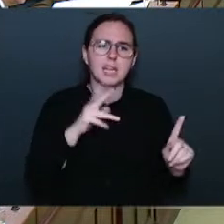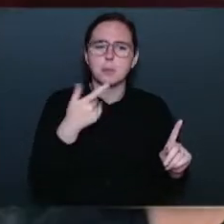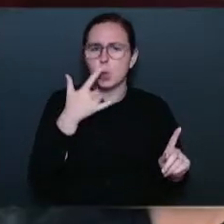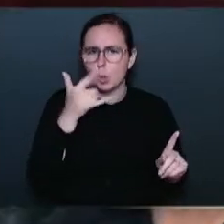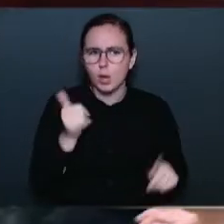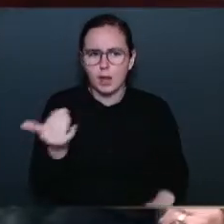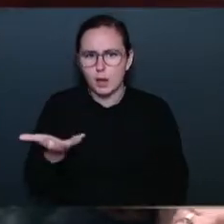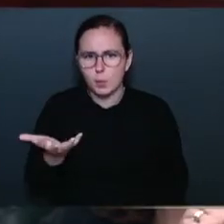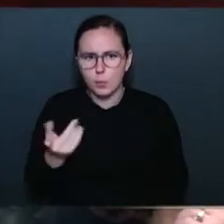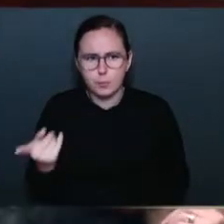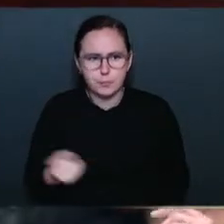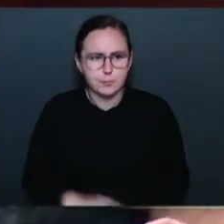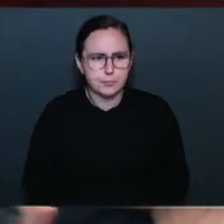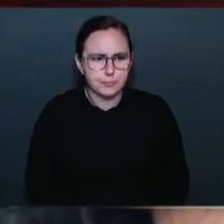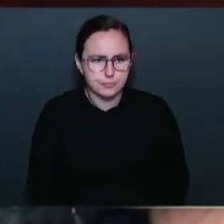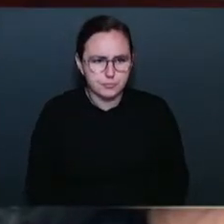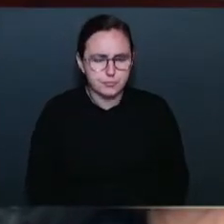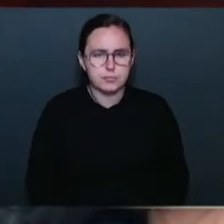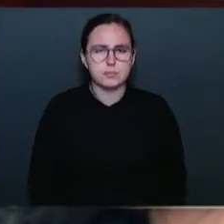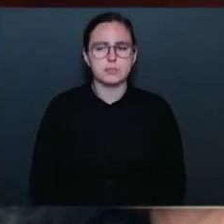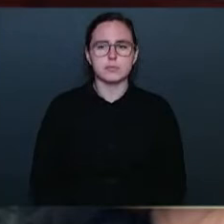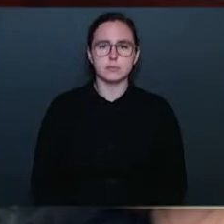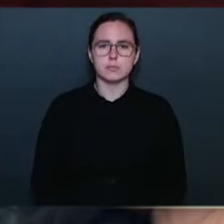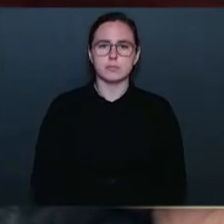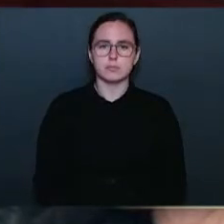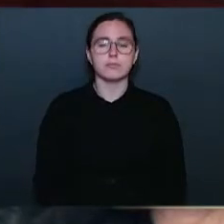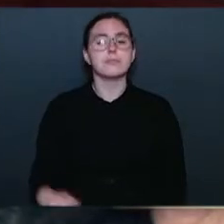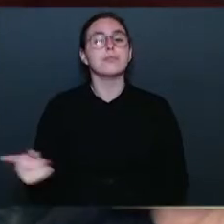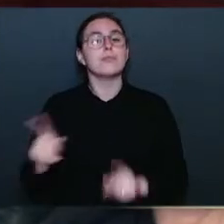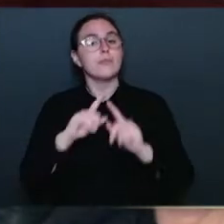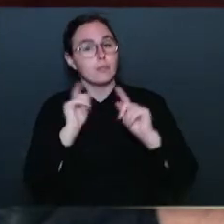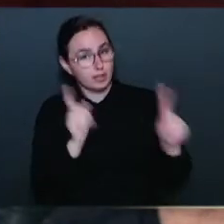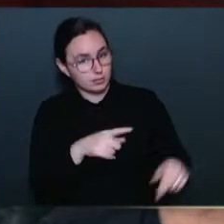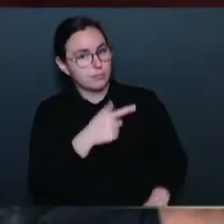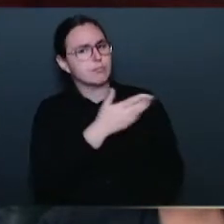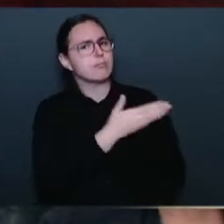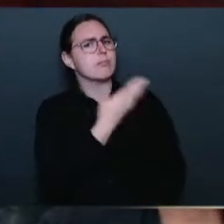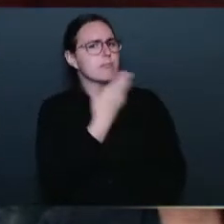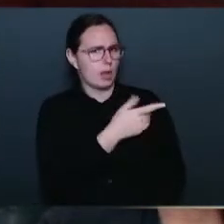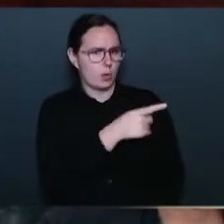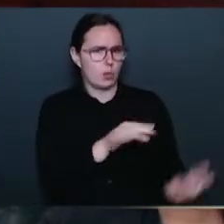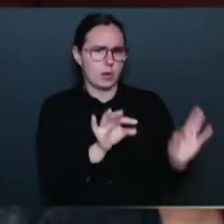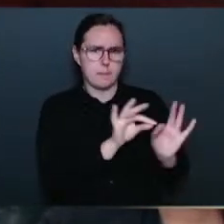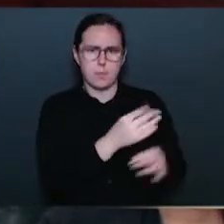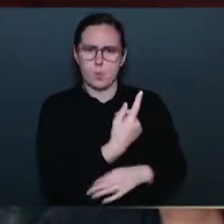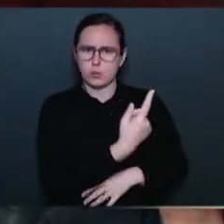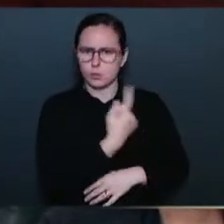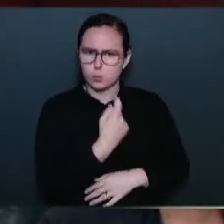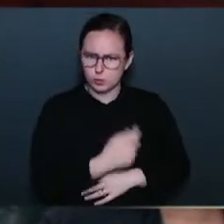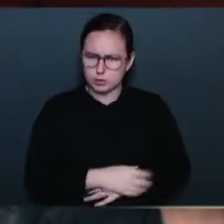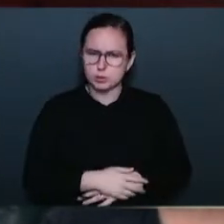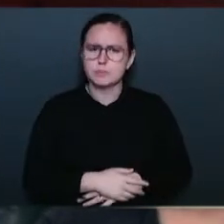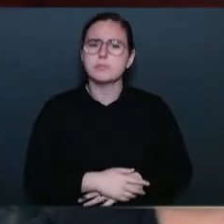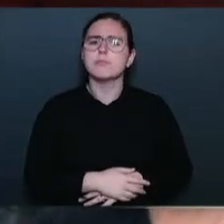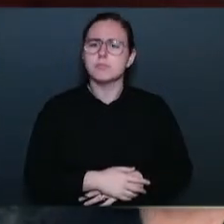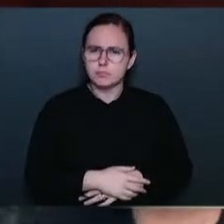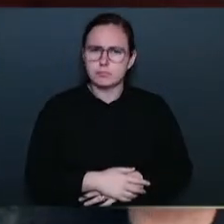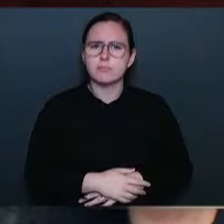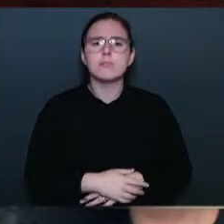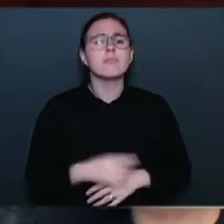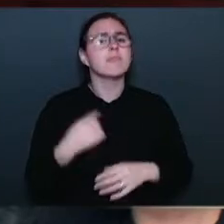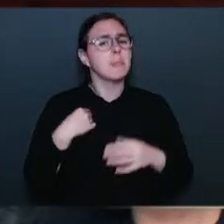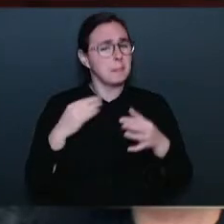thank you Mr Speaker and thank you to the member for that important question Mr Speaker I mentioned more than once in this house that our government